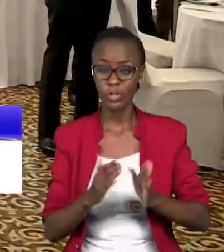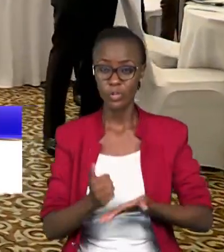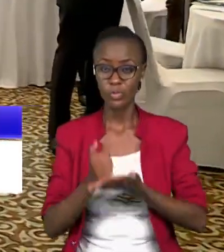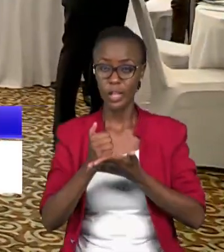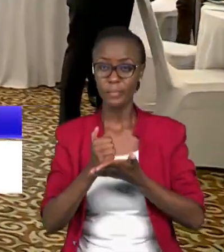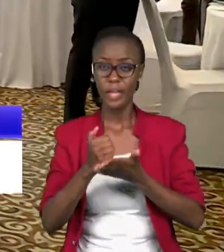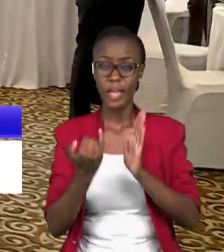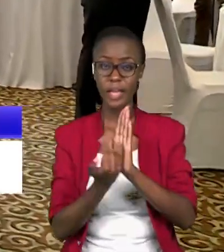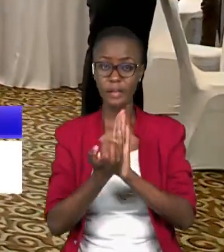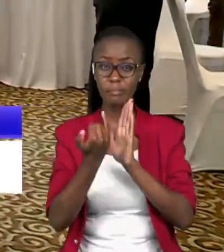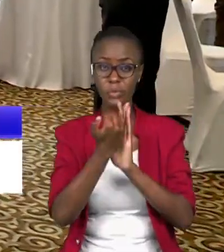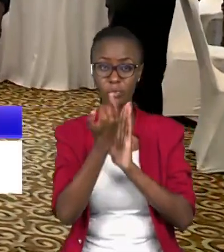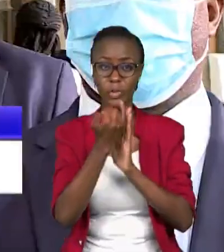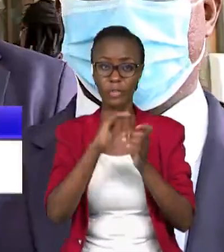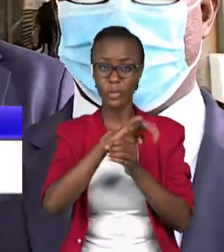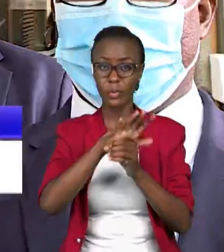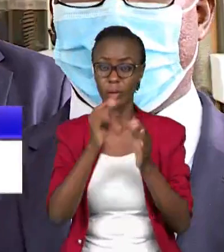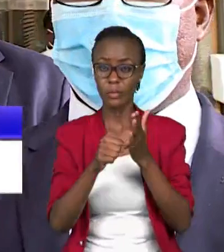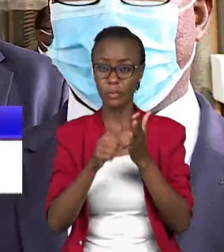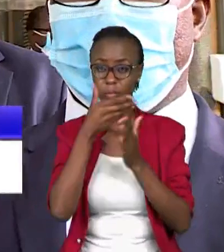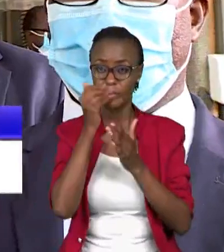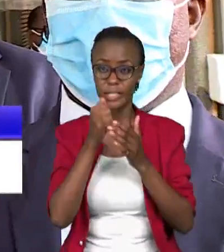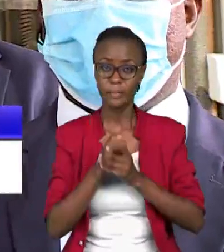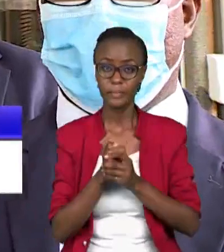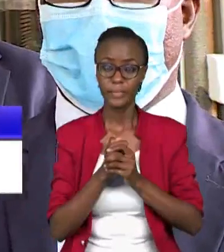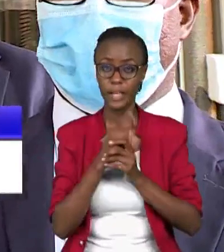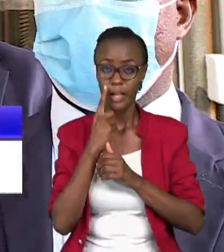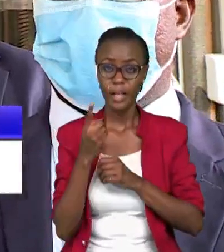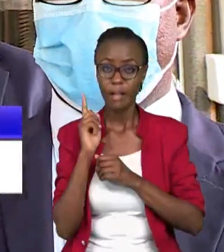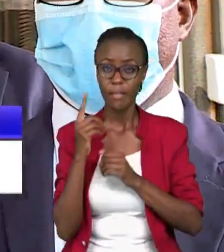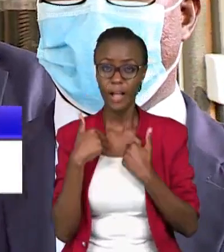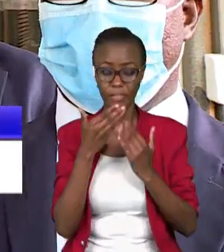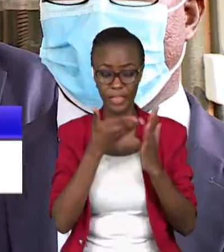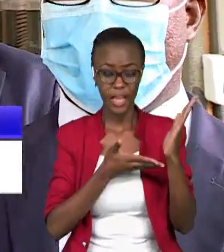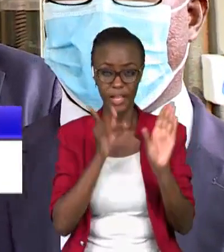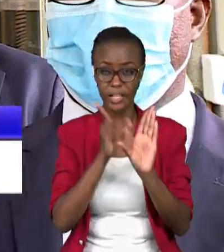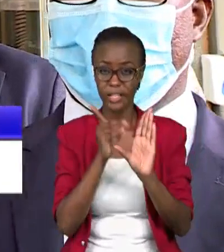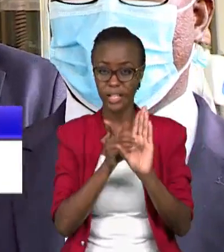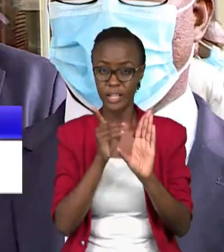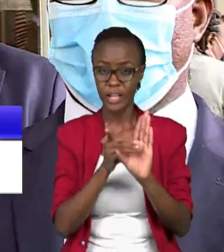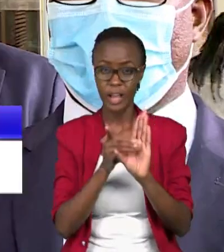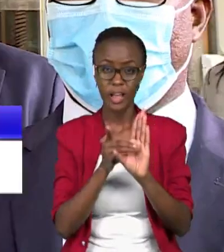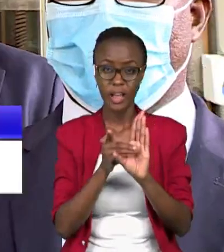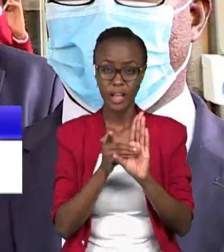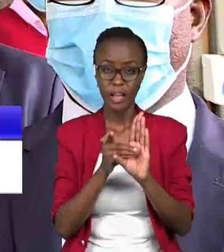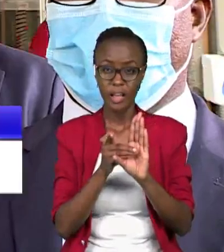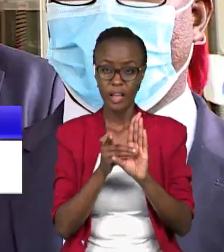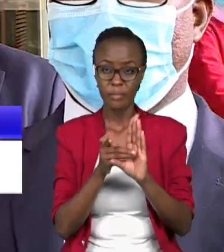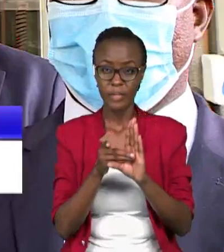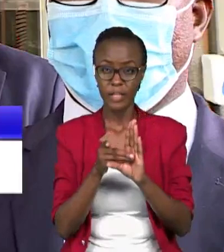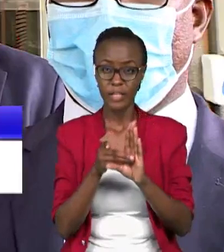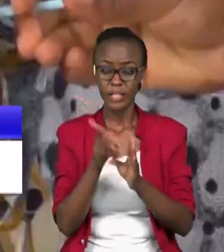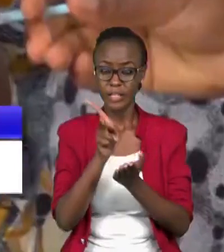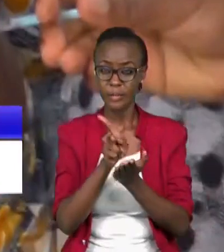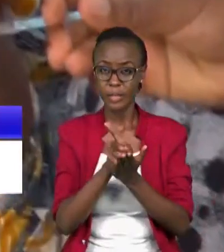the COVID-19 response better. In terms of the documentation, some of the data was not correctly entered. Opportunities